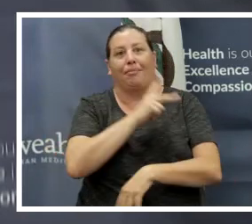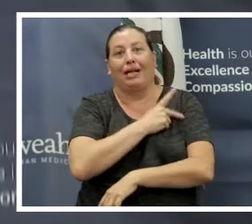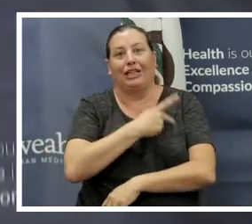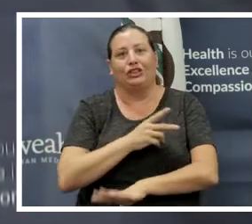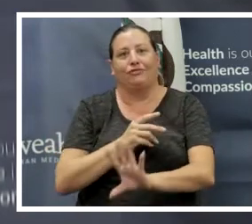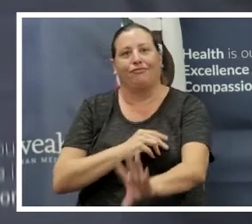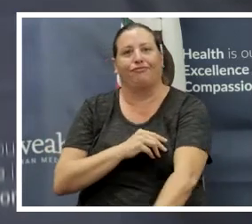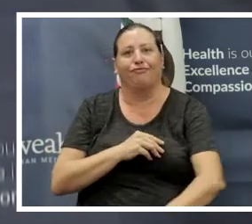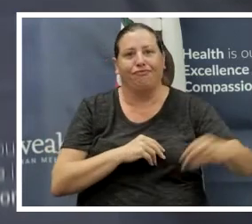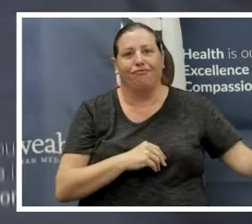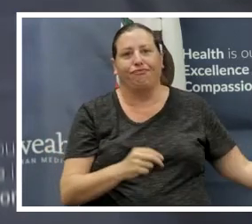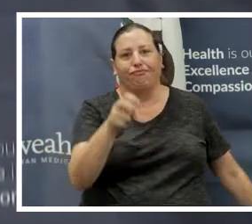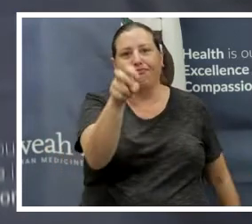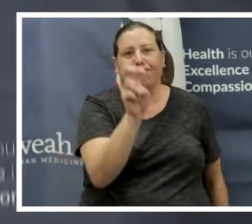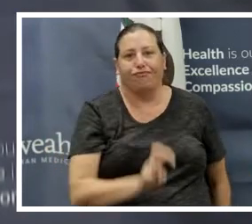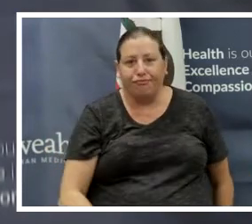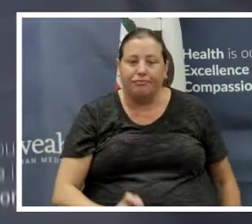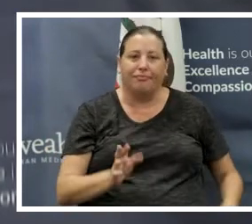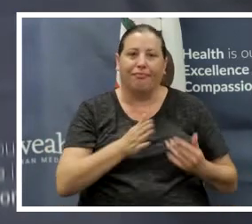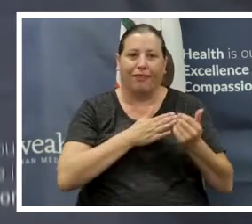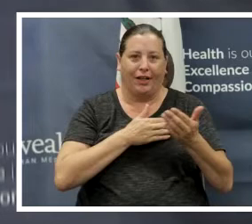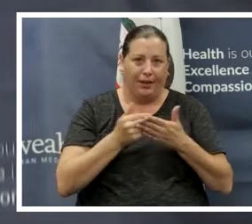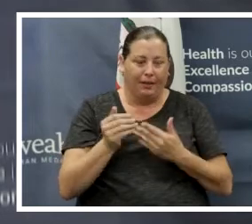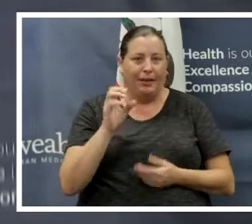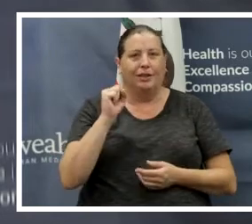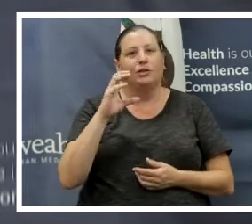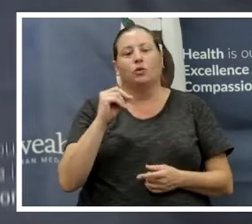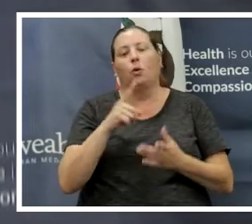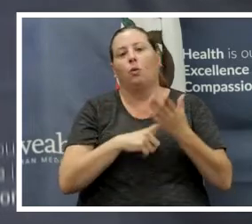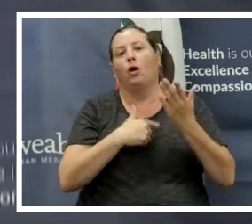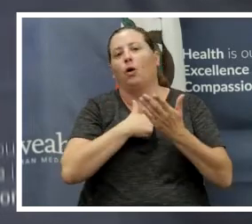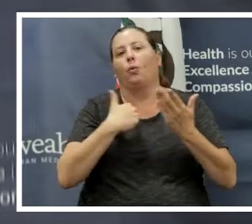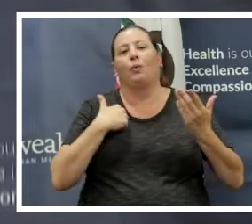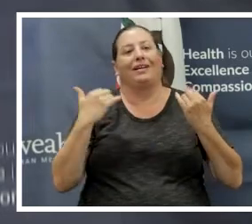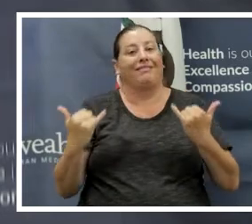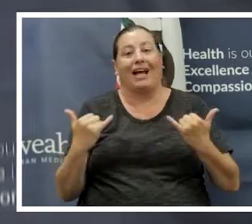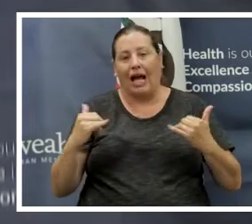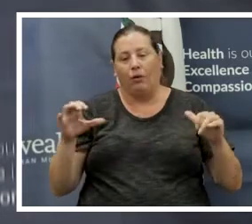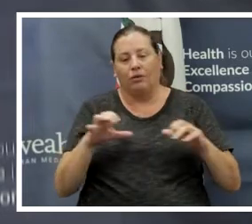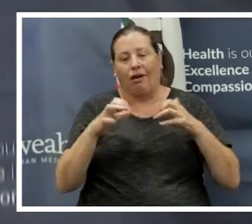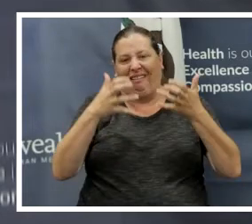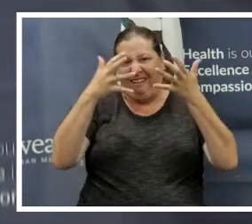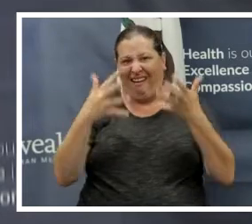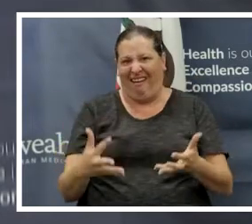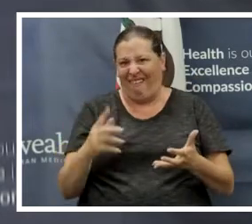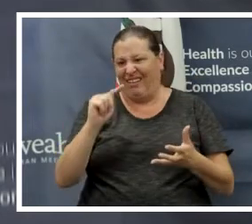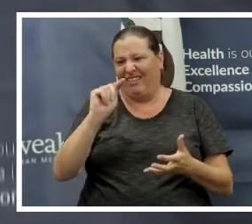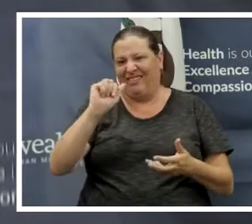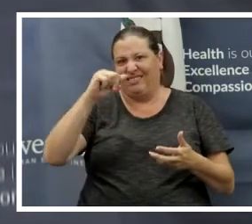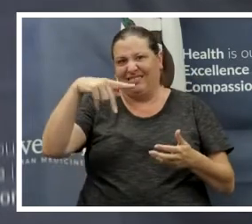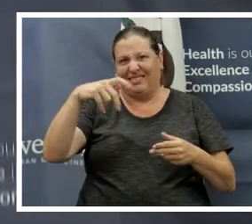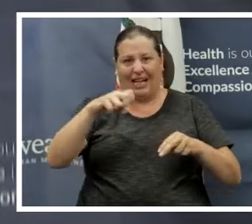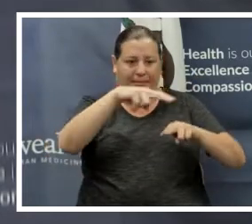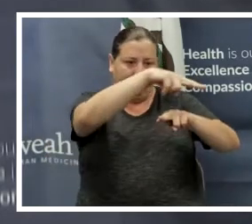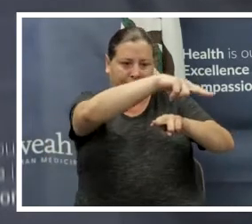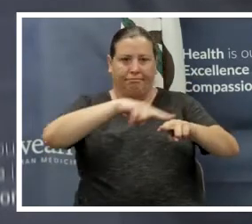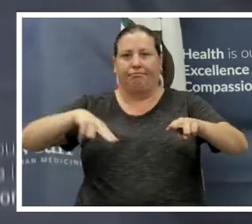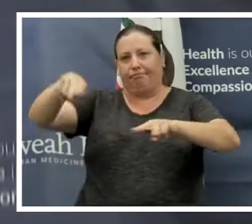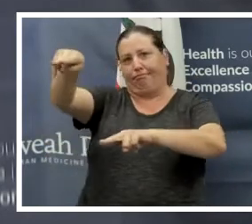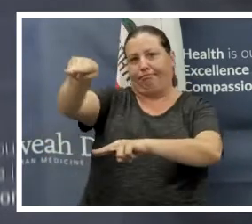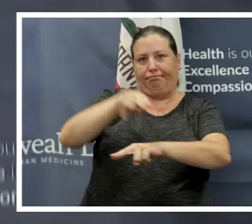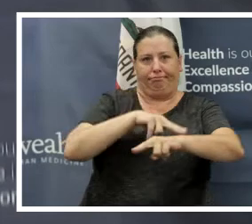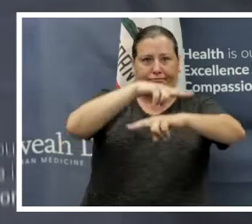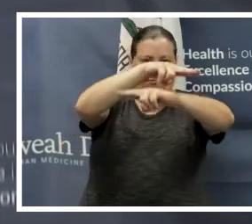down anyway. So what we've done now is we've taken heavy tape and kind of crisscrossed it over the seat. It's